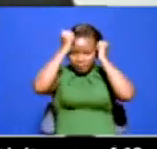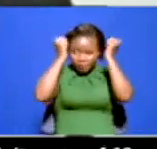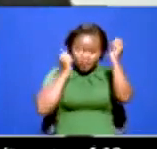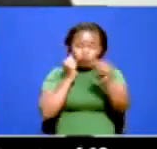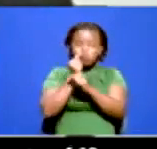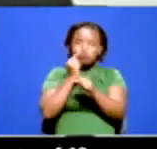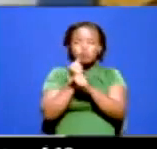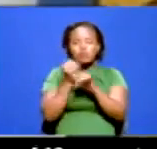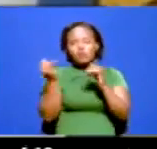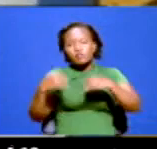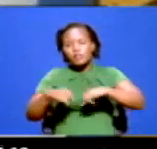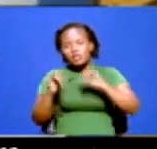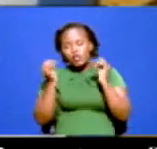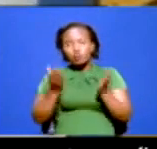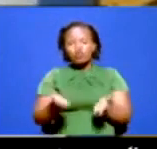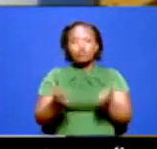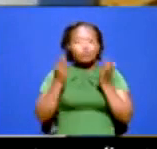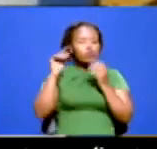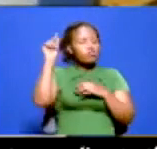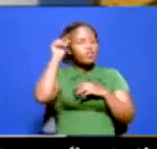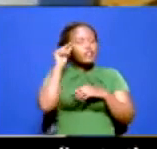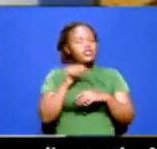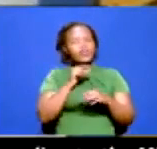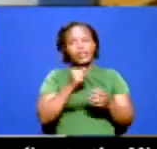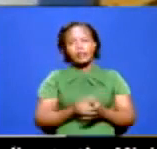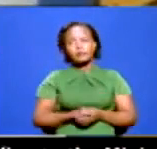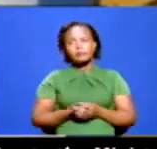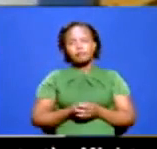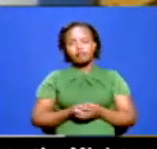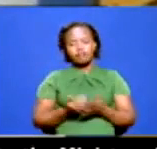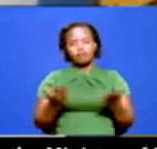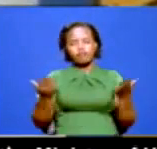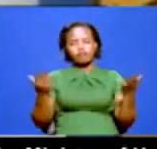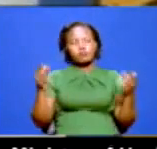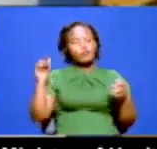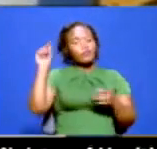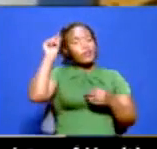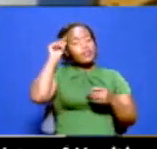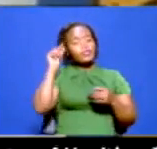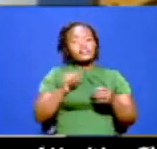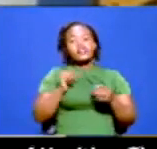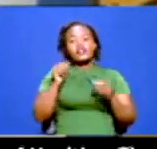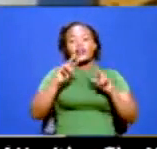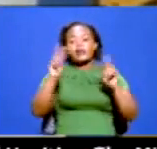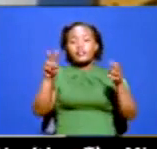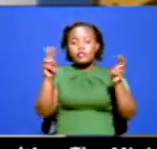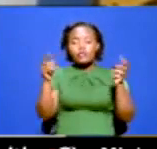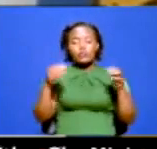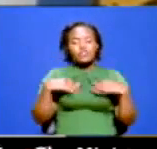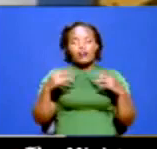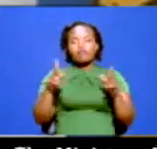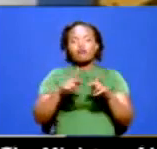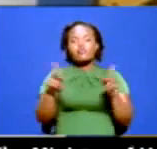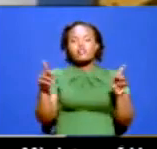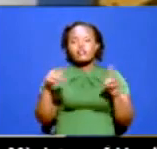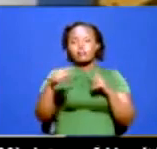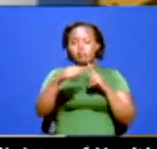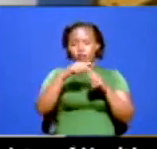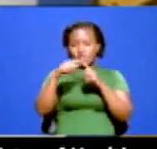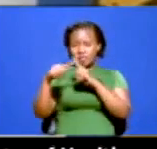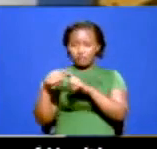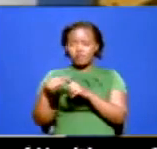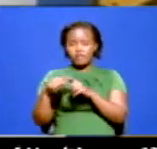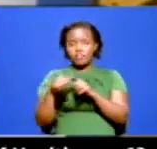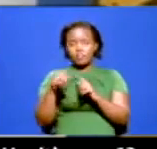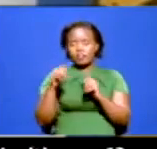elevation? I think gender elevation has been taken very, very positively within the military,